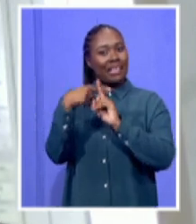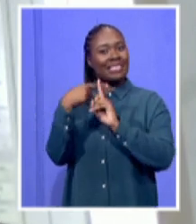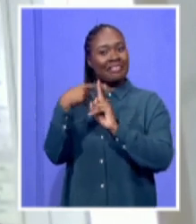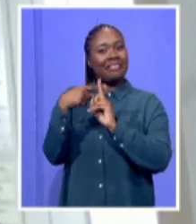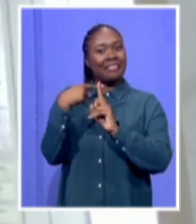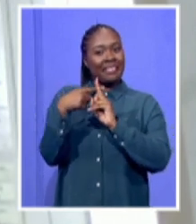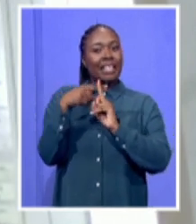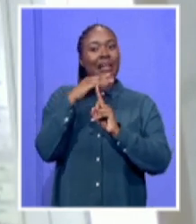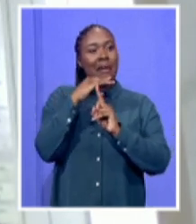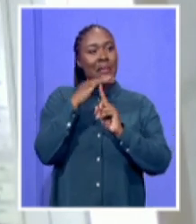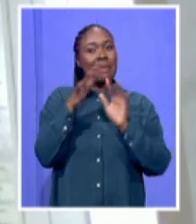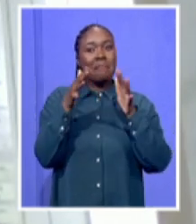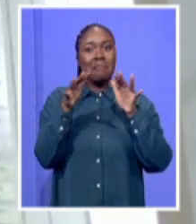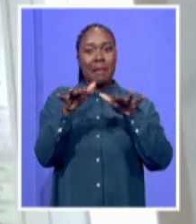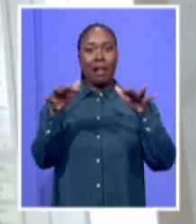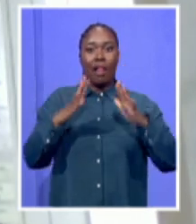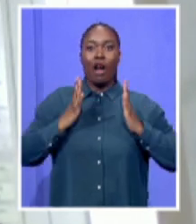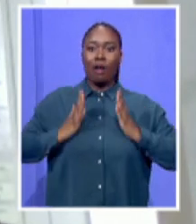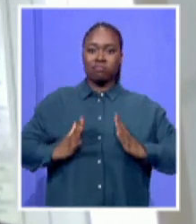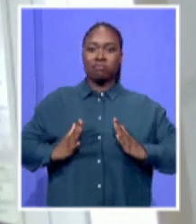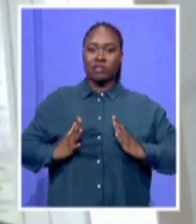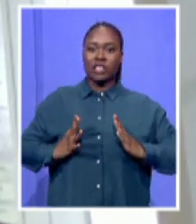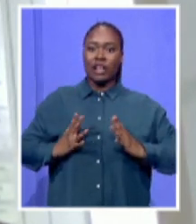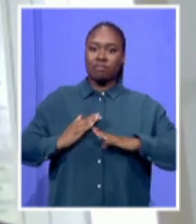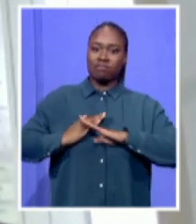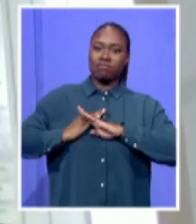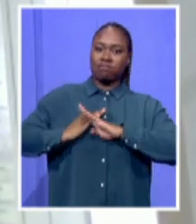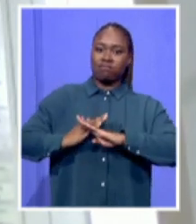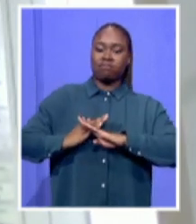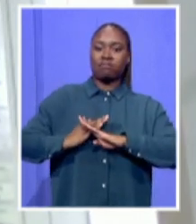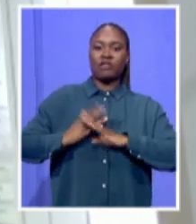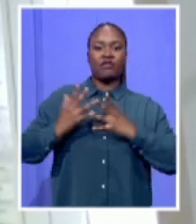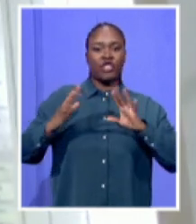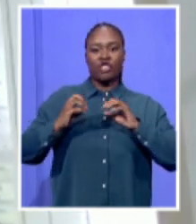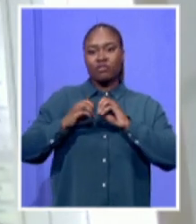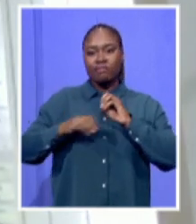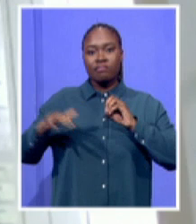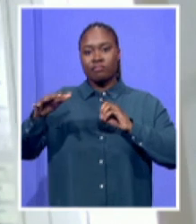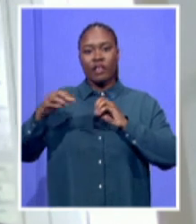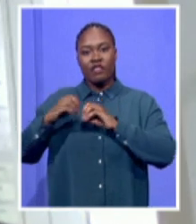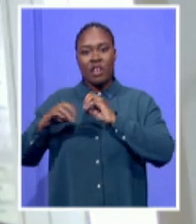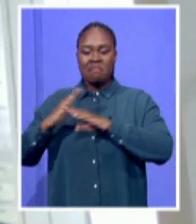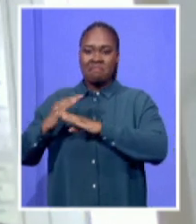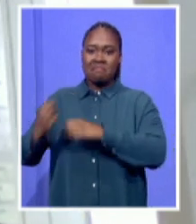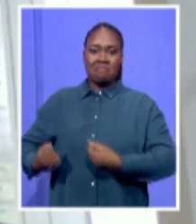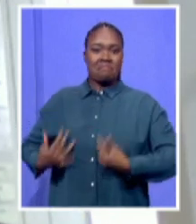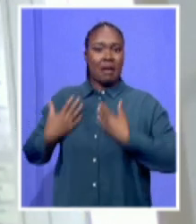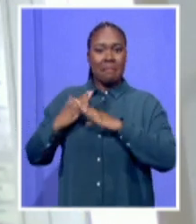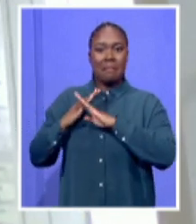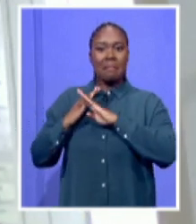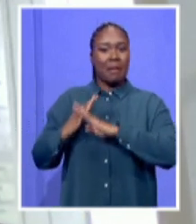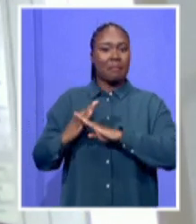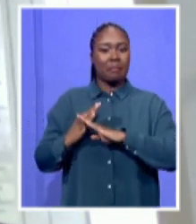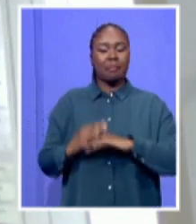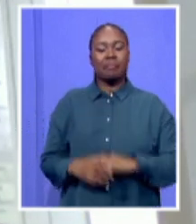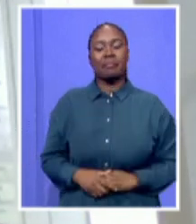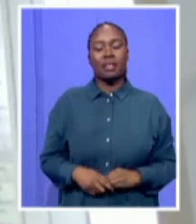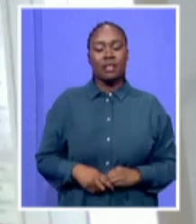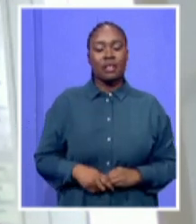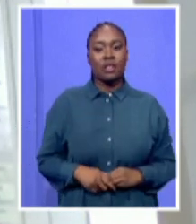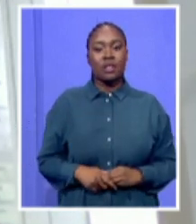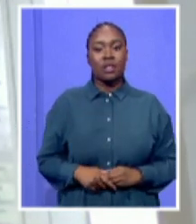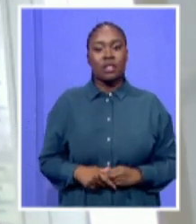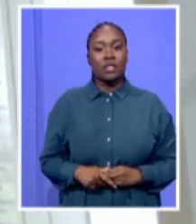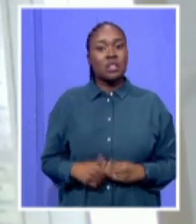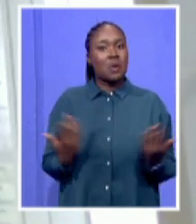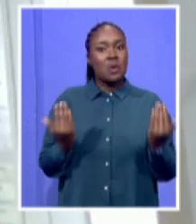good immunity in the community generally for the variants that are currently in circulation. So when neither